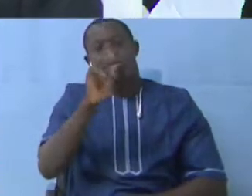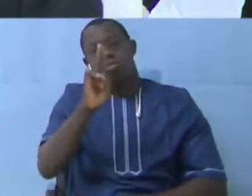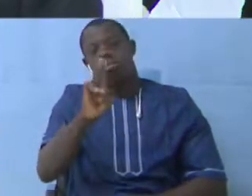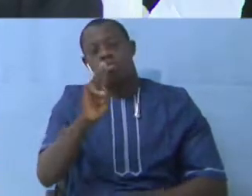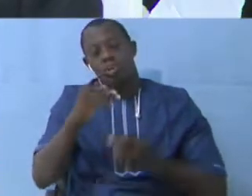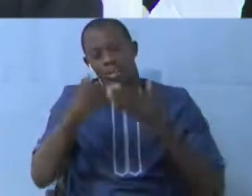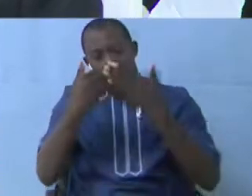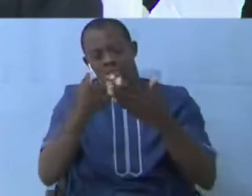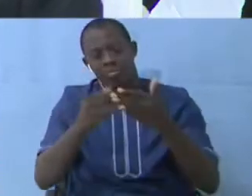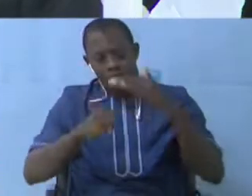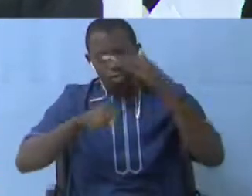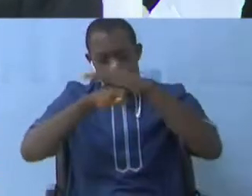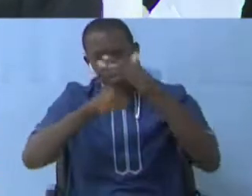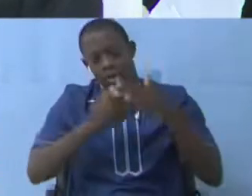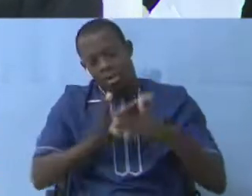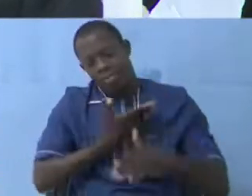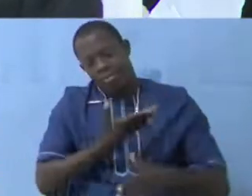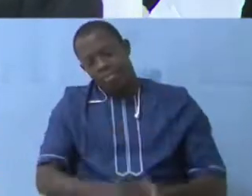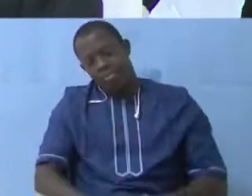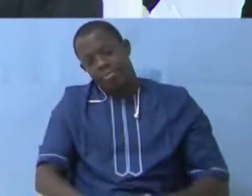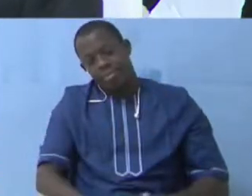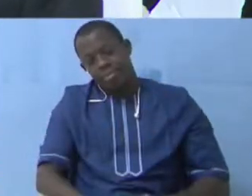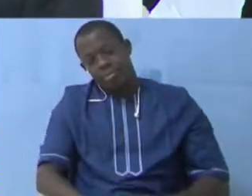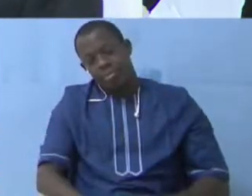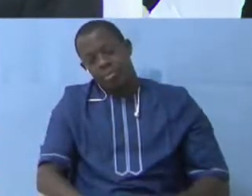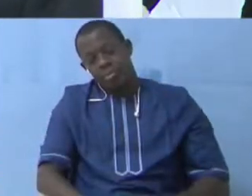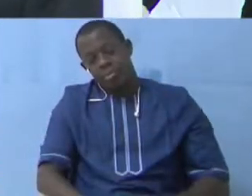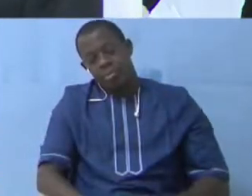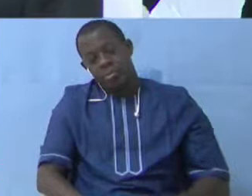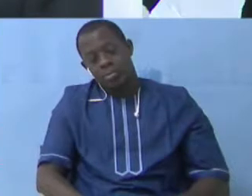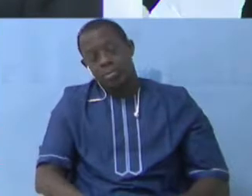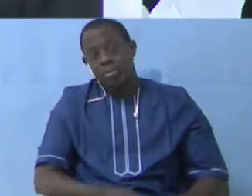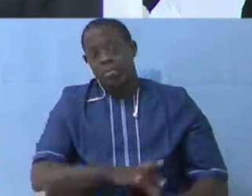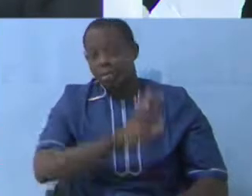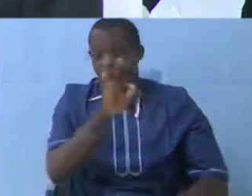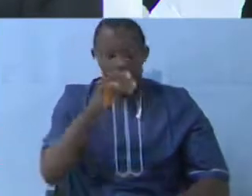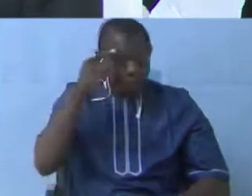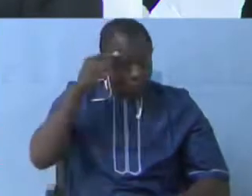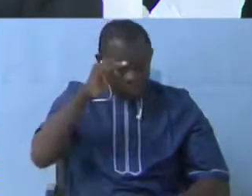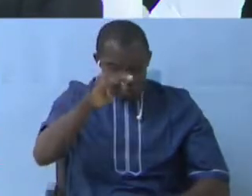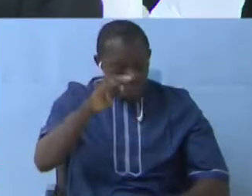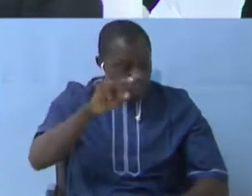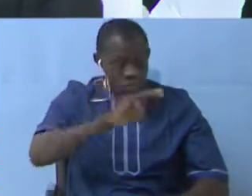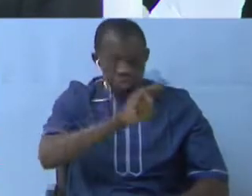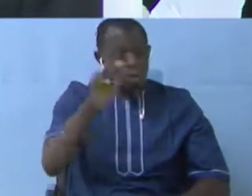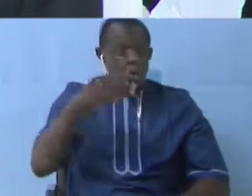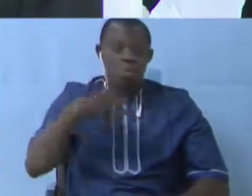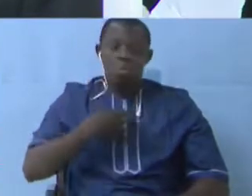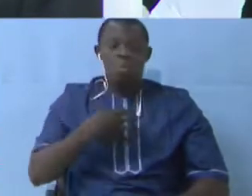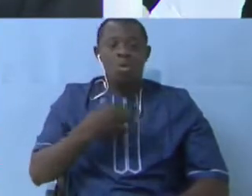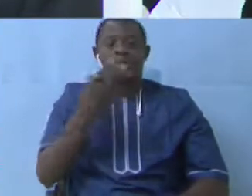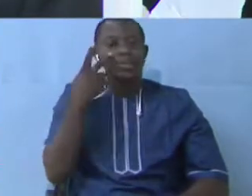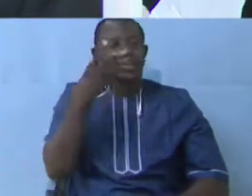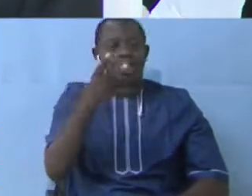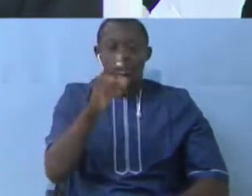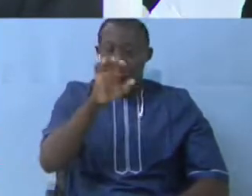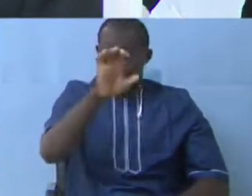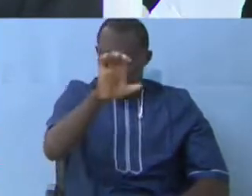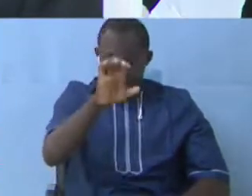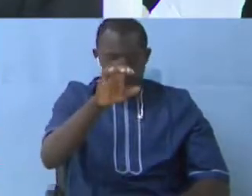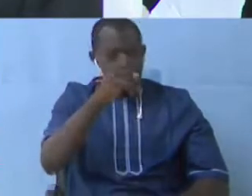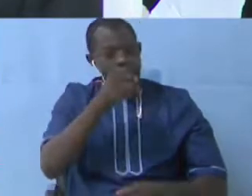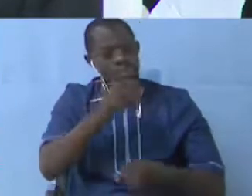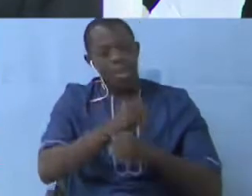ko Gambia ECOWAS ak AU. They were quite determined not to see this country being